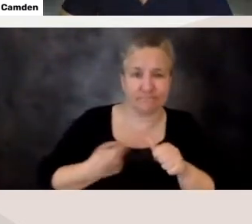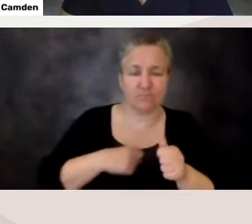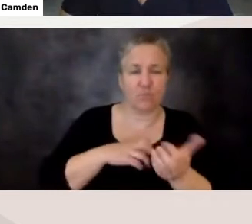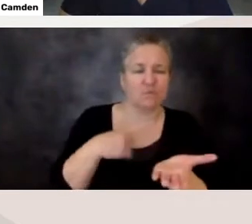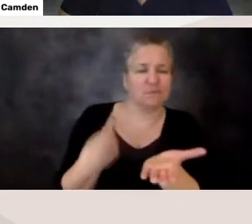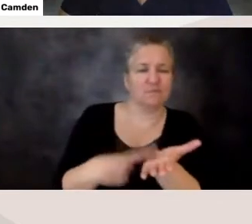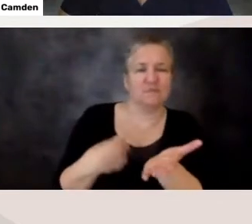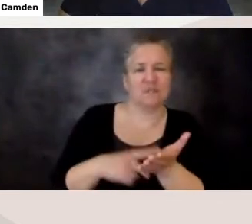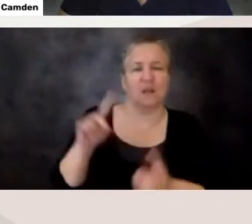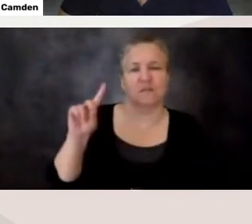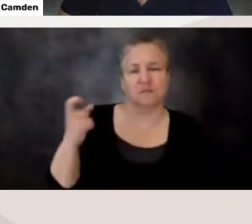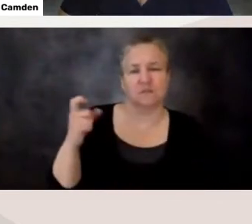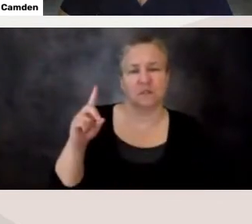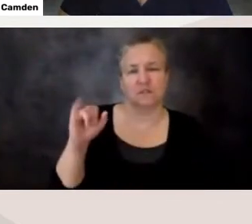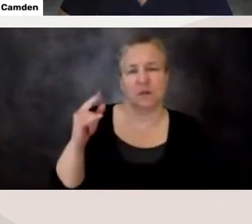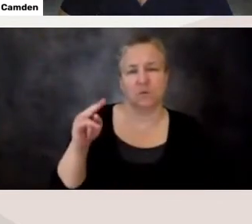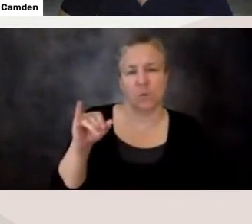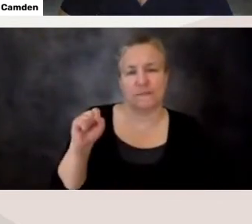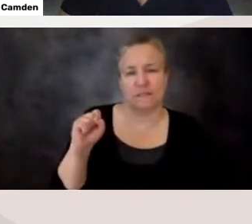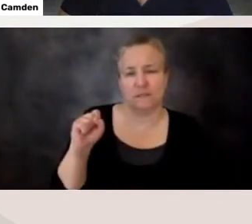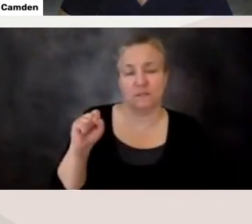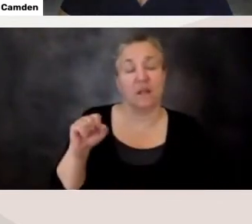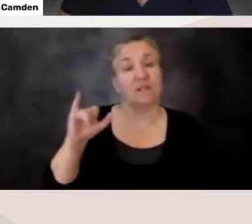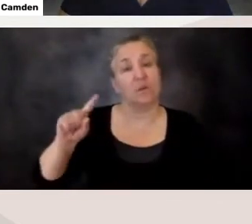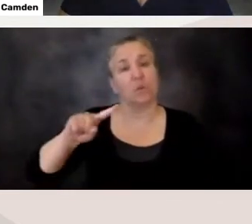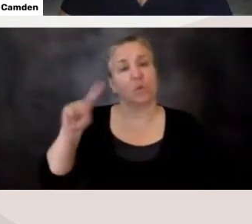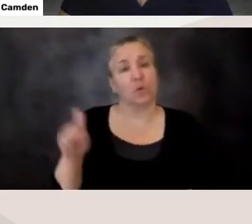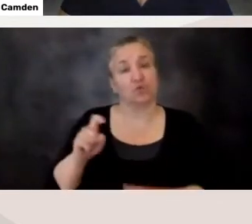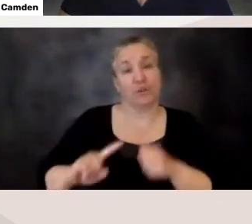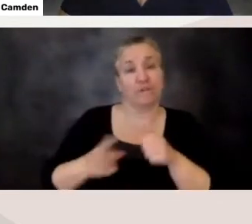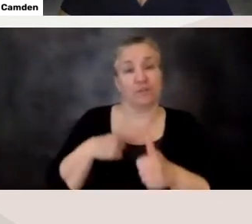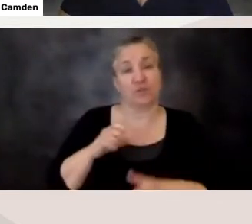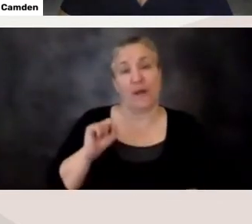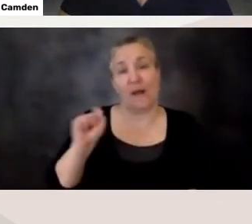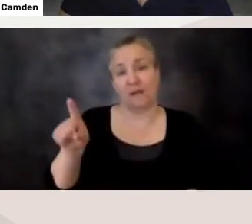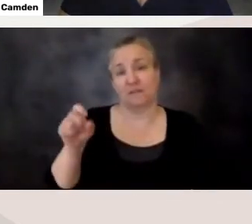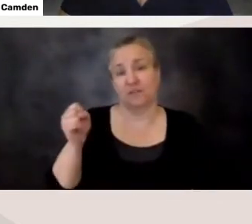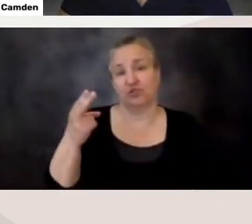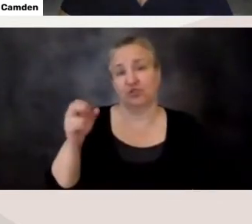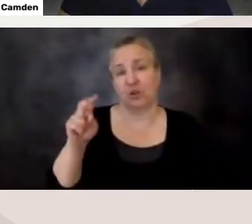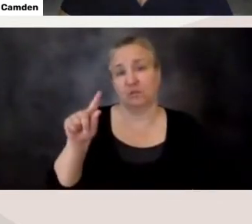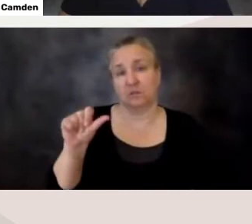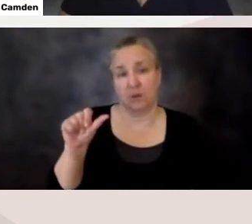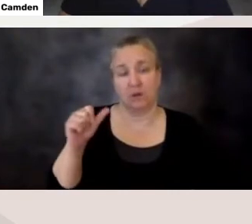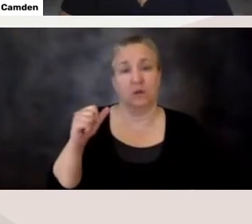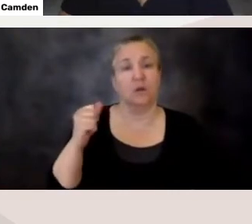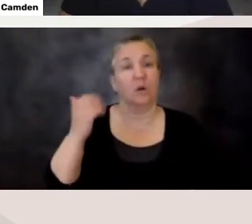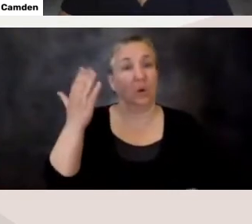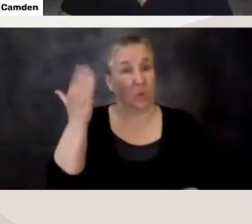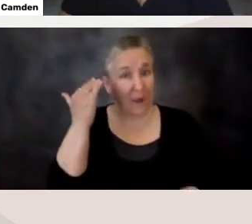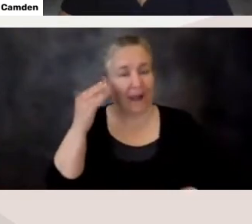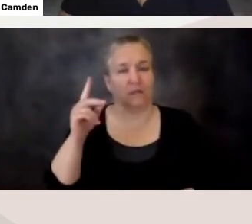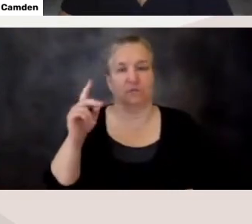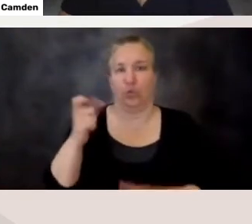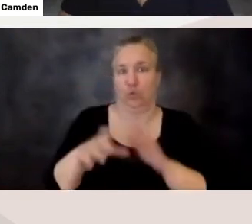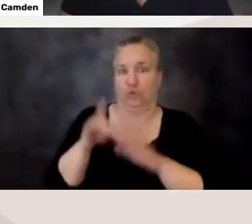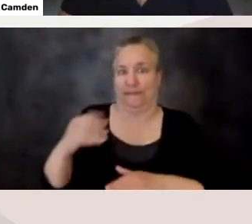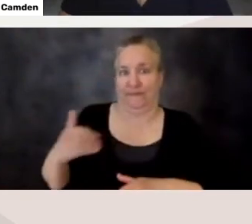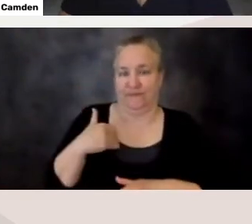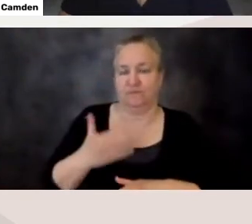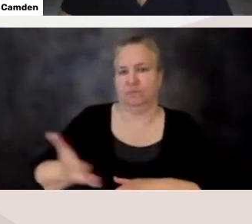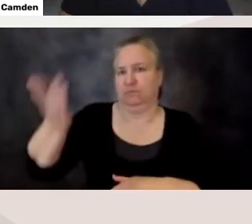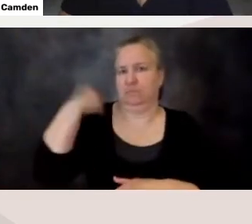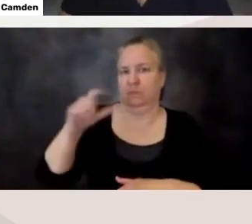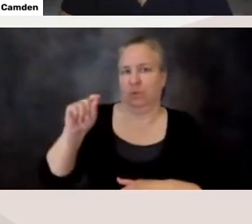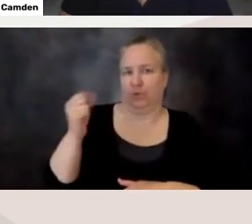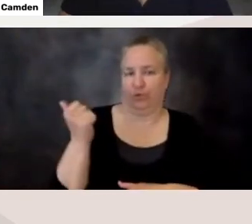about diagnosis. And I want to direct this question first towards Shanta, since she was diagnosed a long time ago in